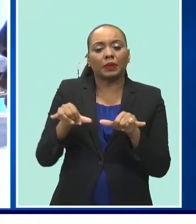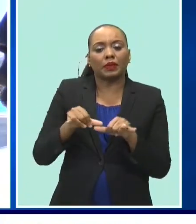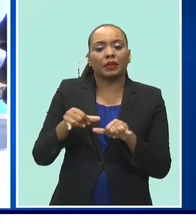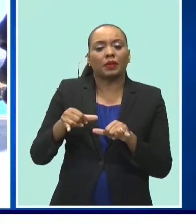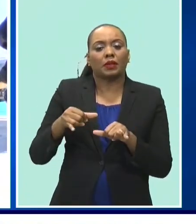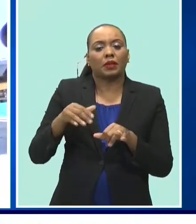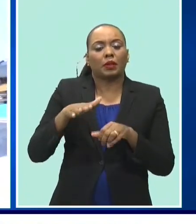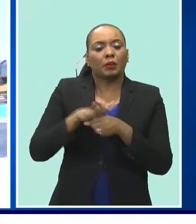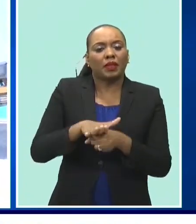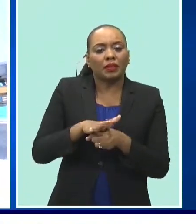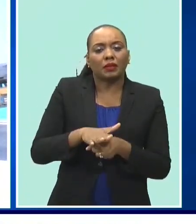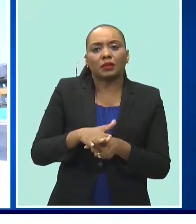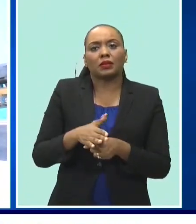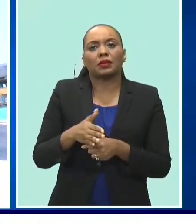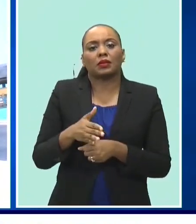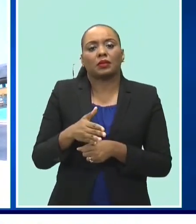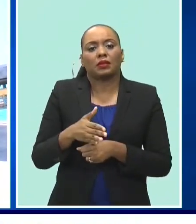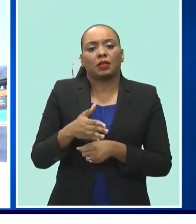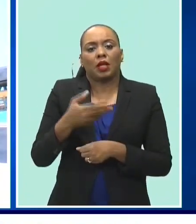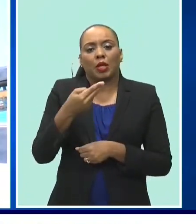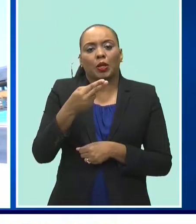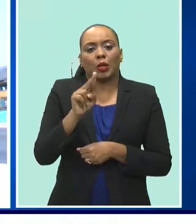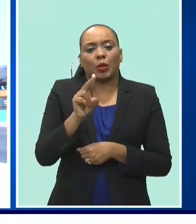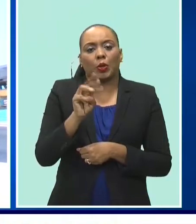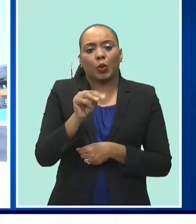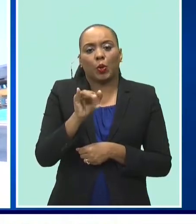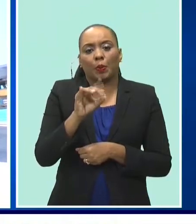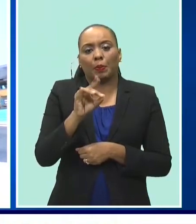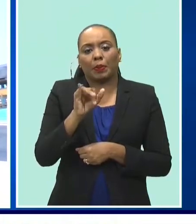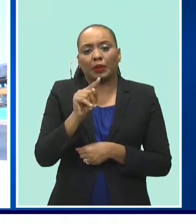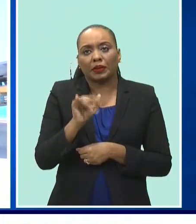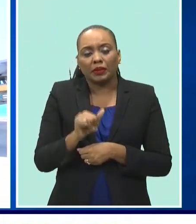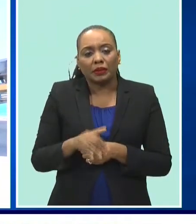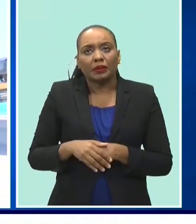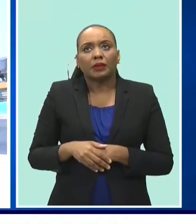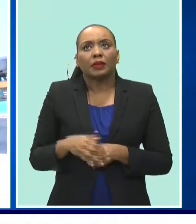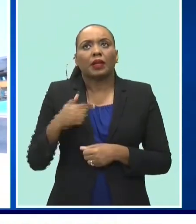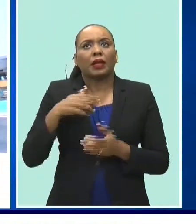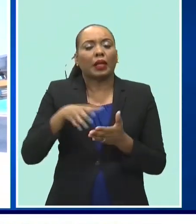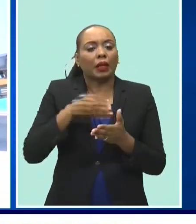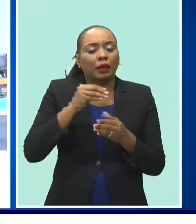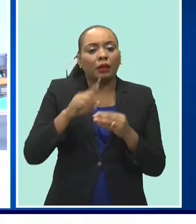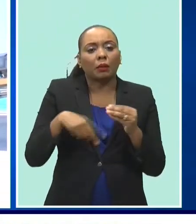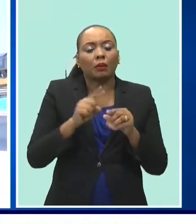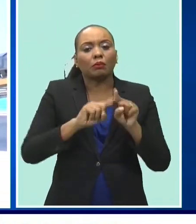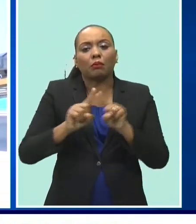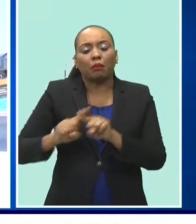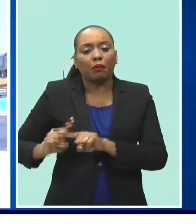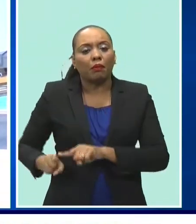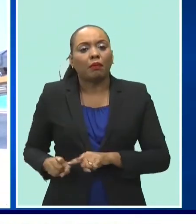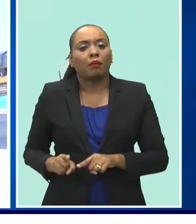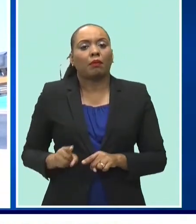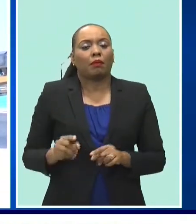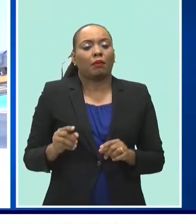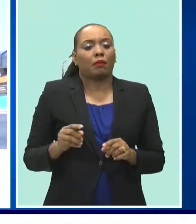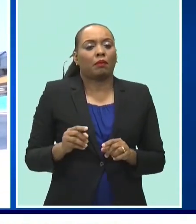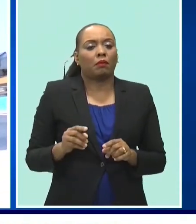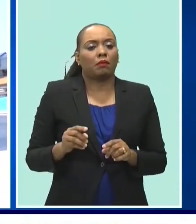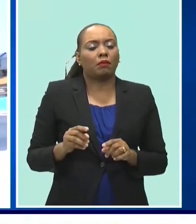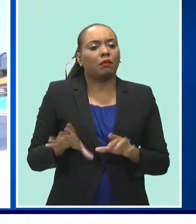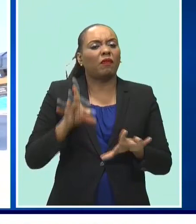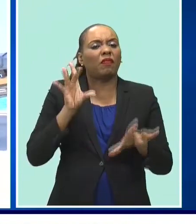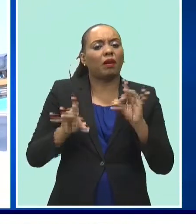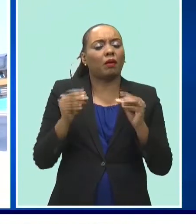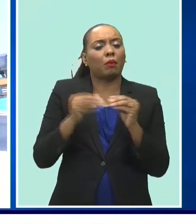of stuff. It was actually very interesting. I liked a lot about the different things they do to find out more about the ocean and